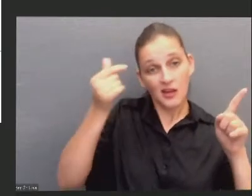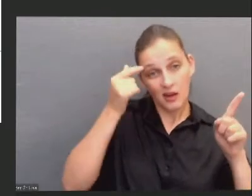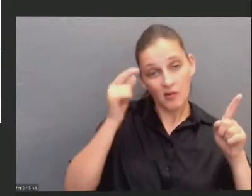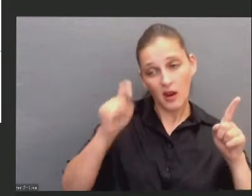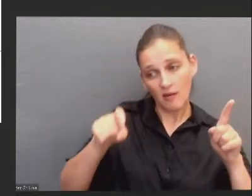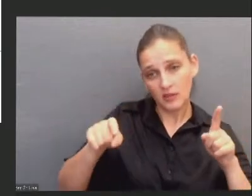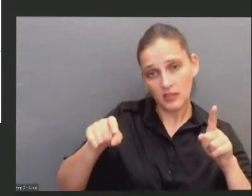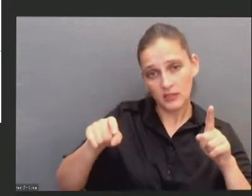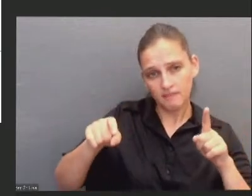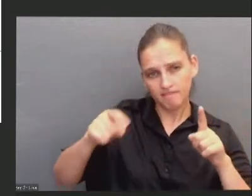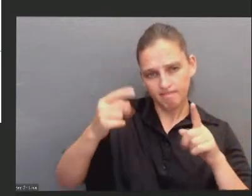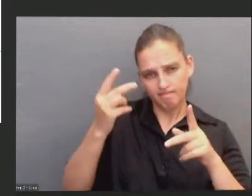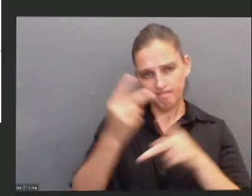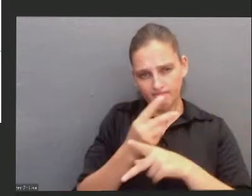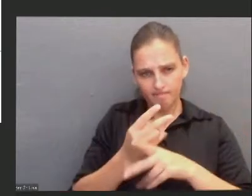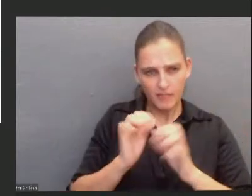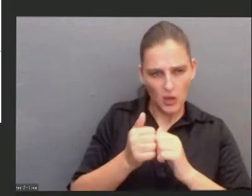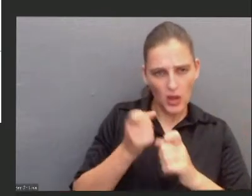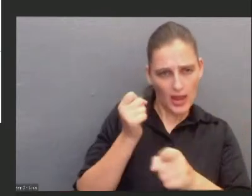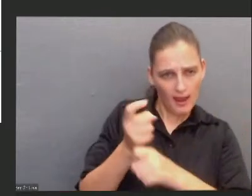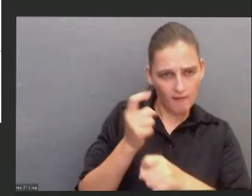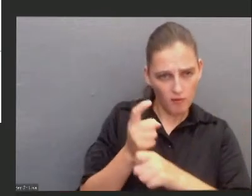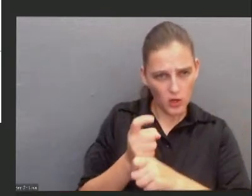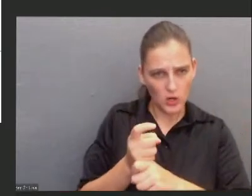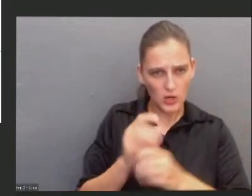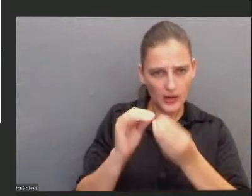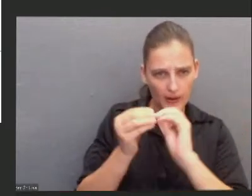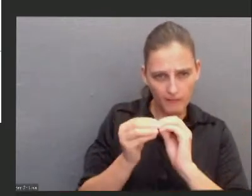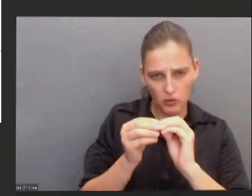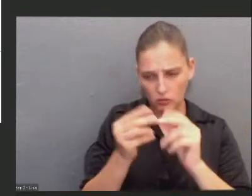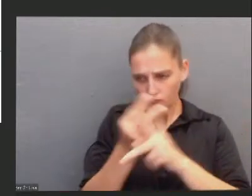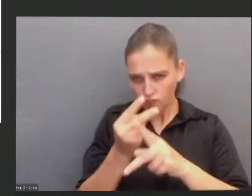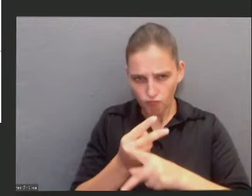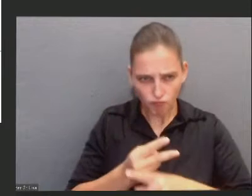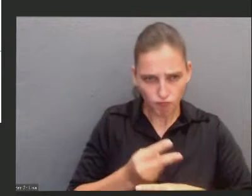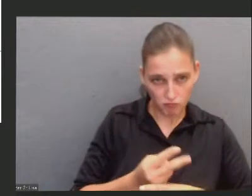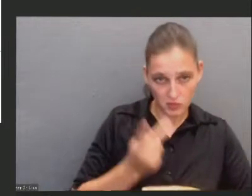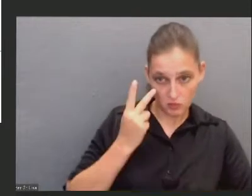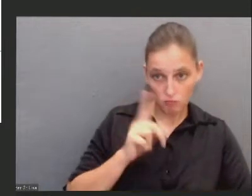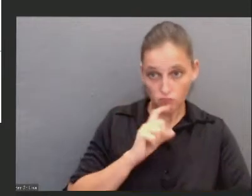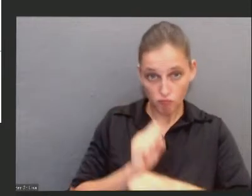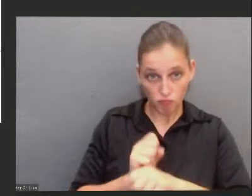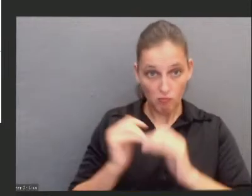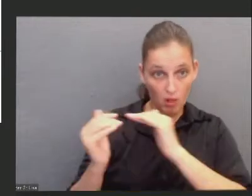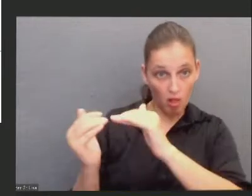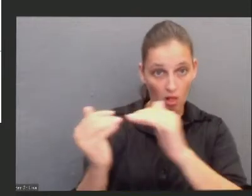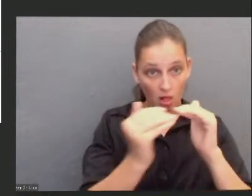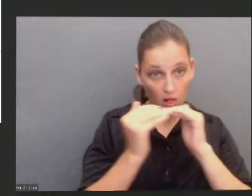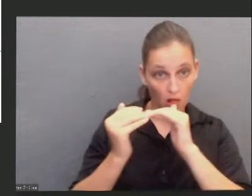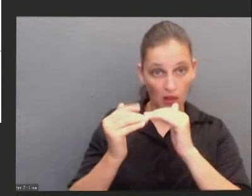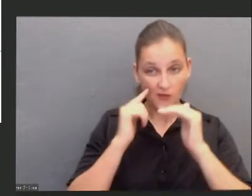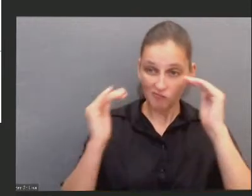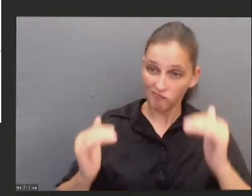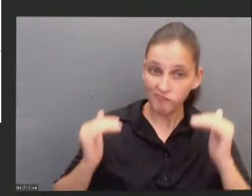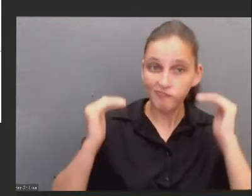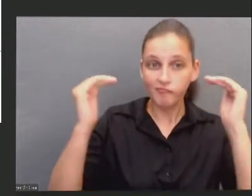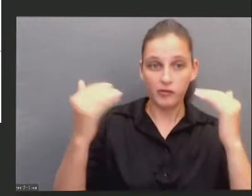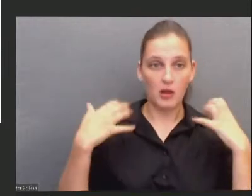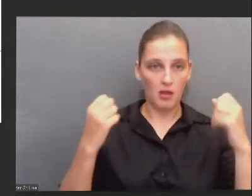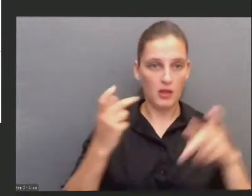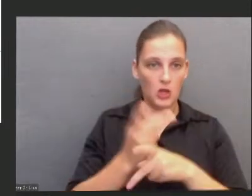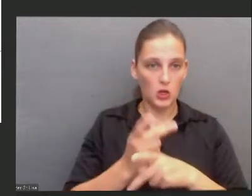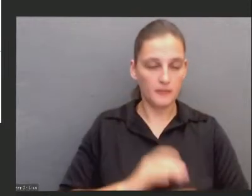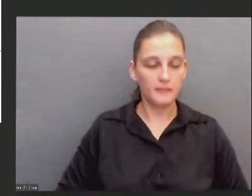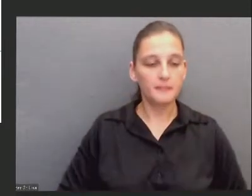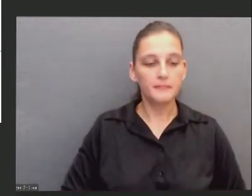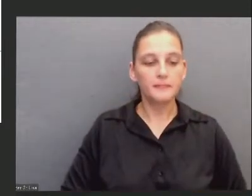annual metrics and see how we're doing around equitable access to high quality healthcare. The second